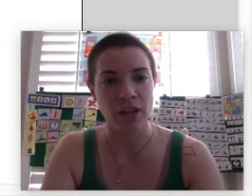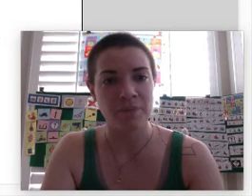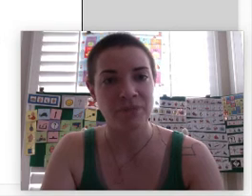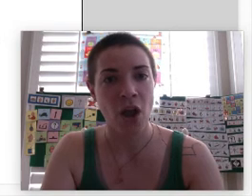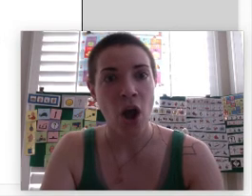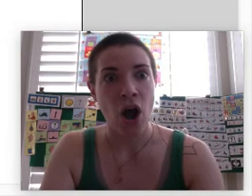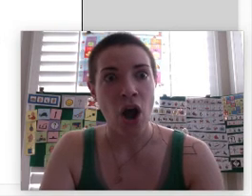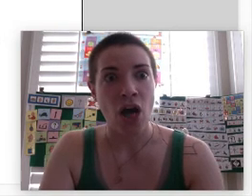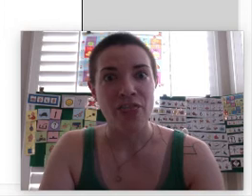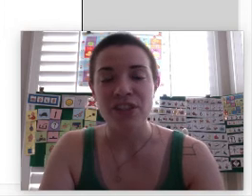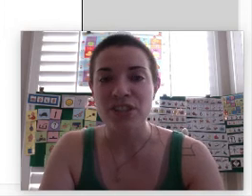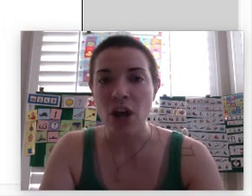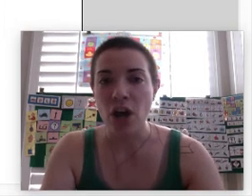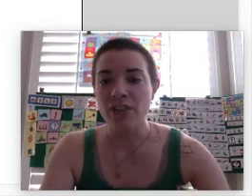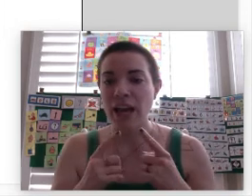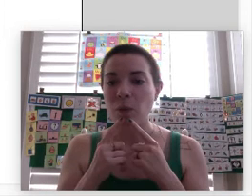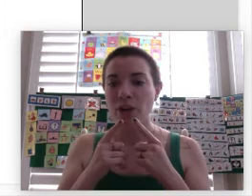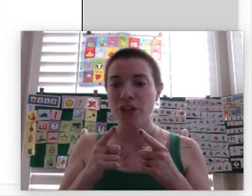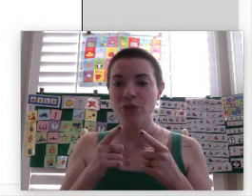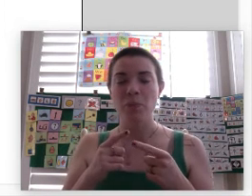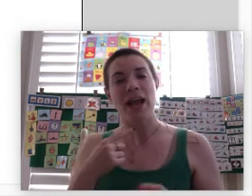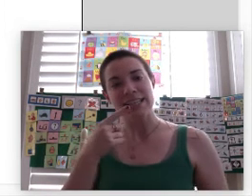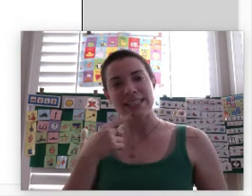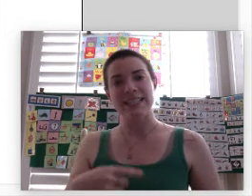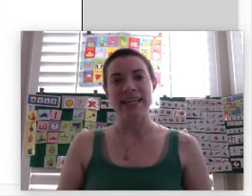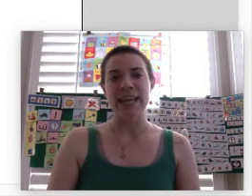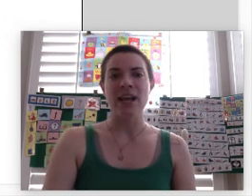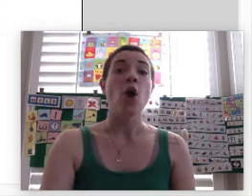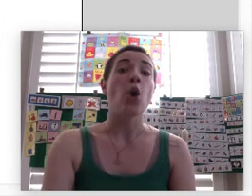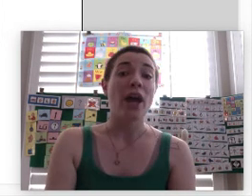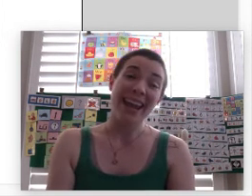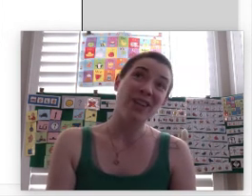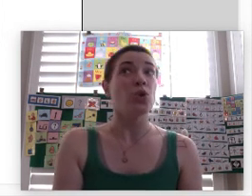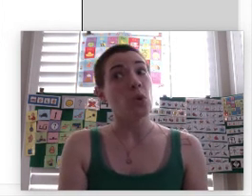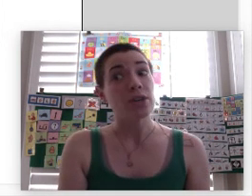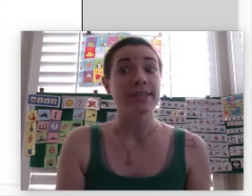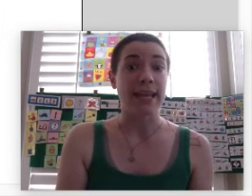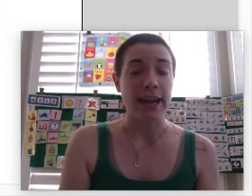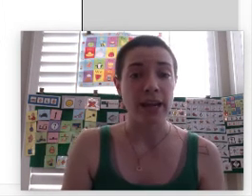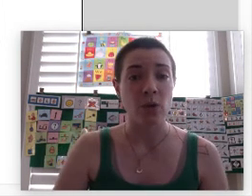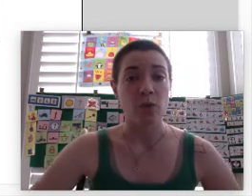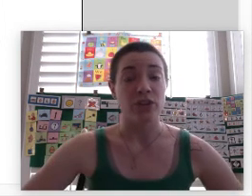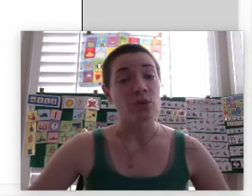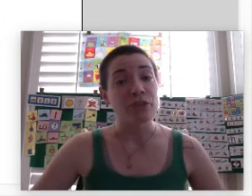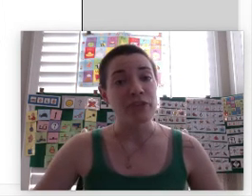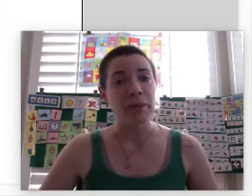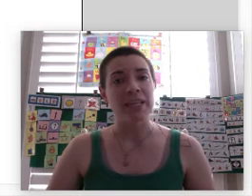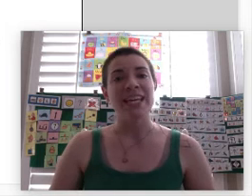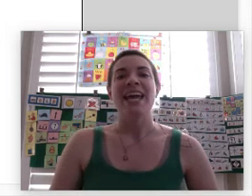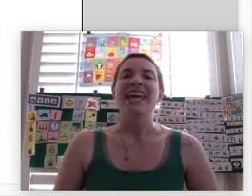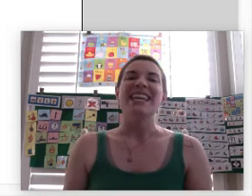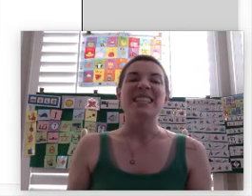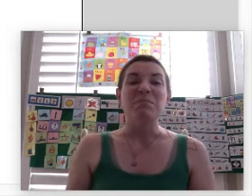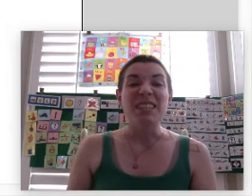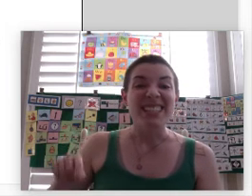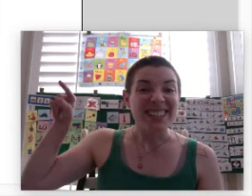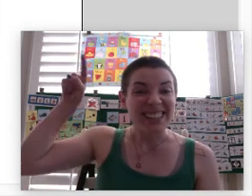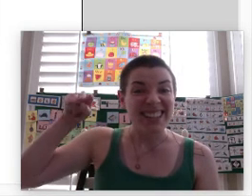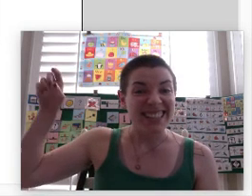reveal the song that I want you to practice singing and or signing with your family